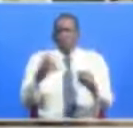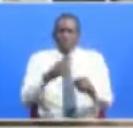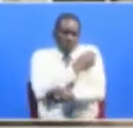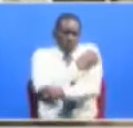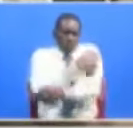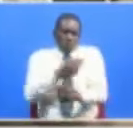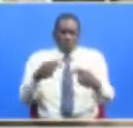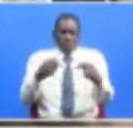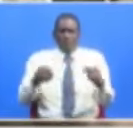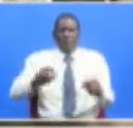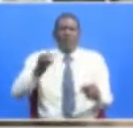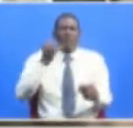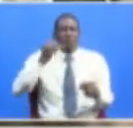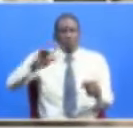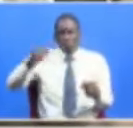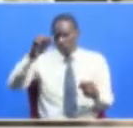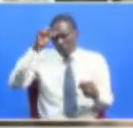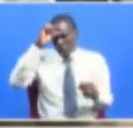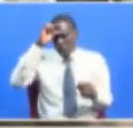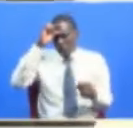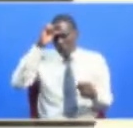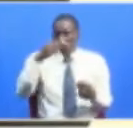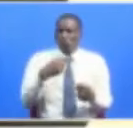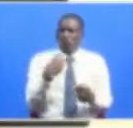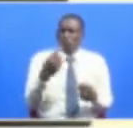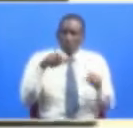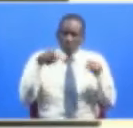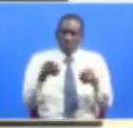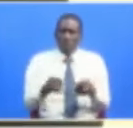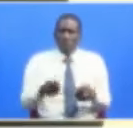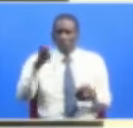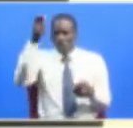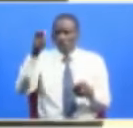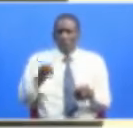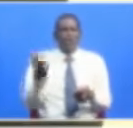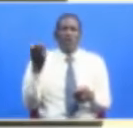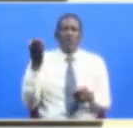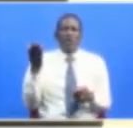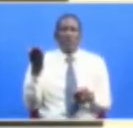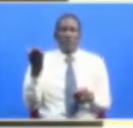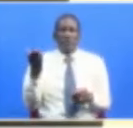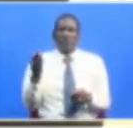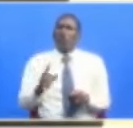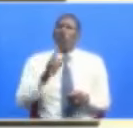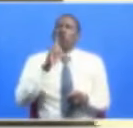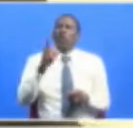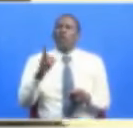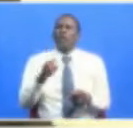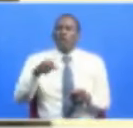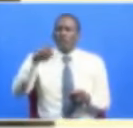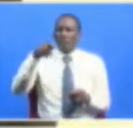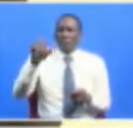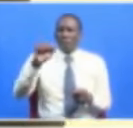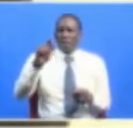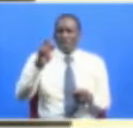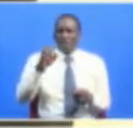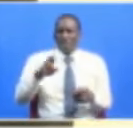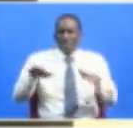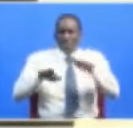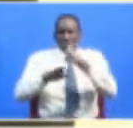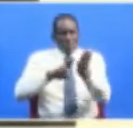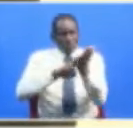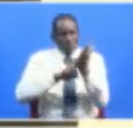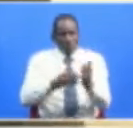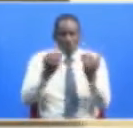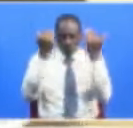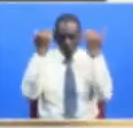against the Nakuru County government was up for mention. Justice Millicent Odeni directed Priska Nyota, the deputy registrar